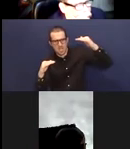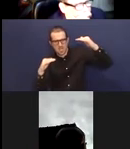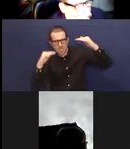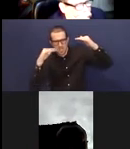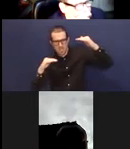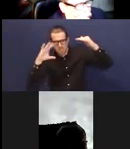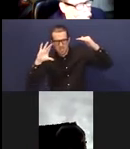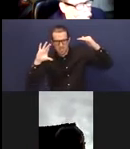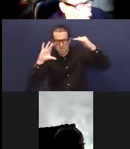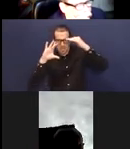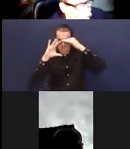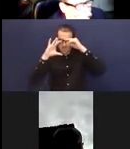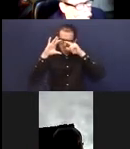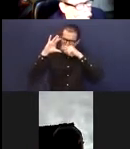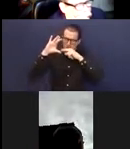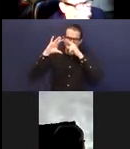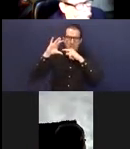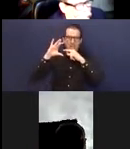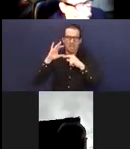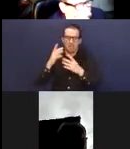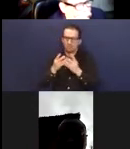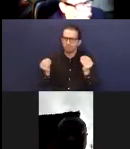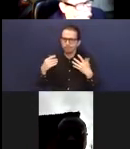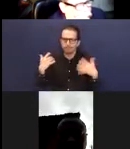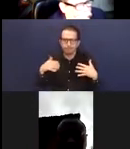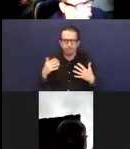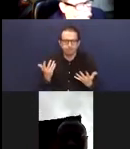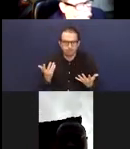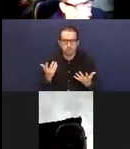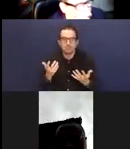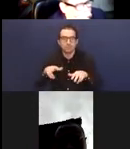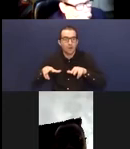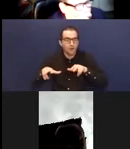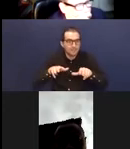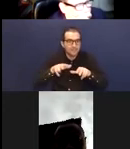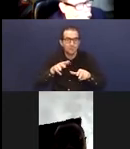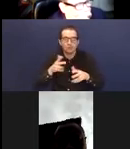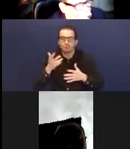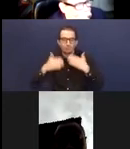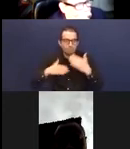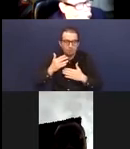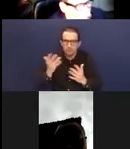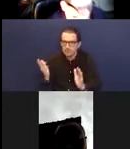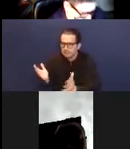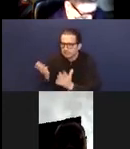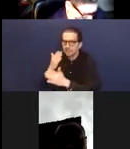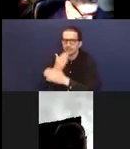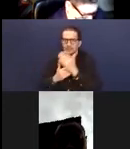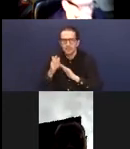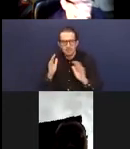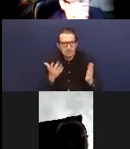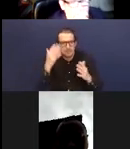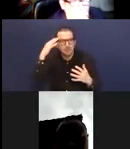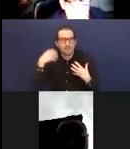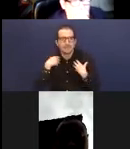as the disability employment gap. Organisations actively committed to becoming disability and mental health confident